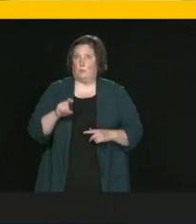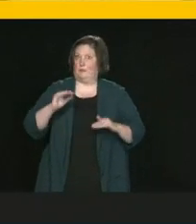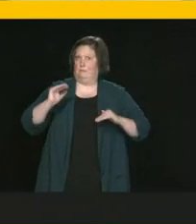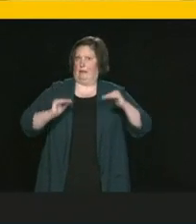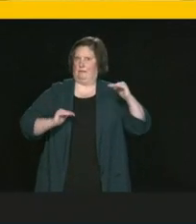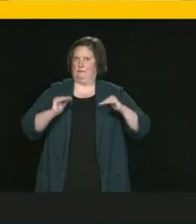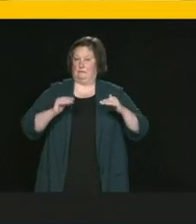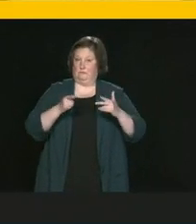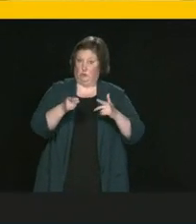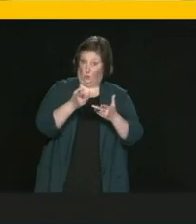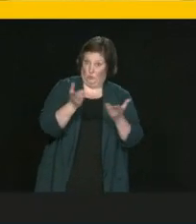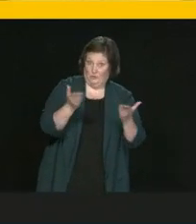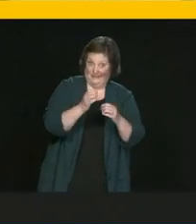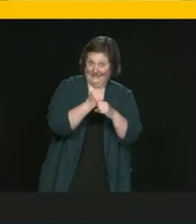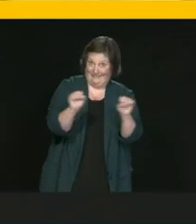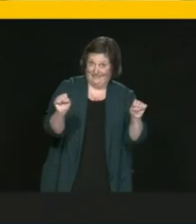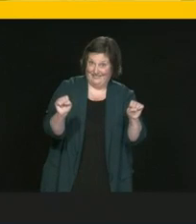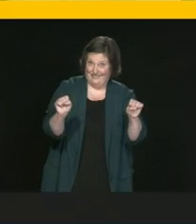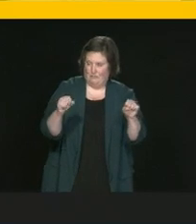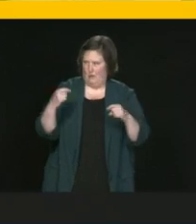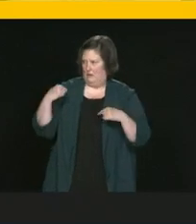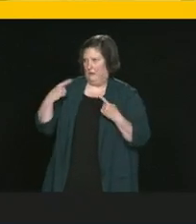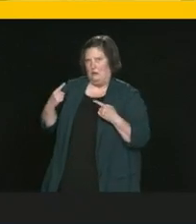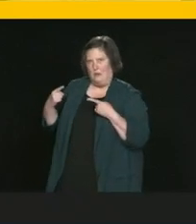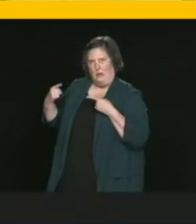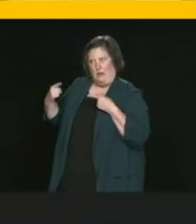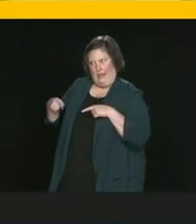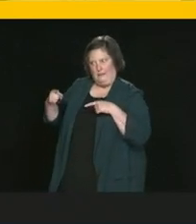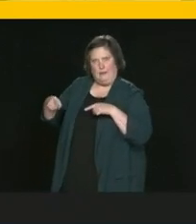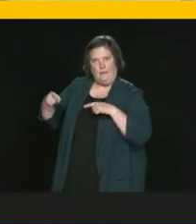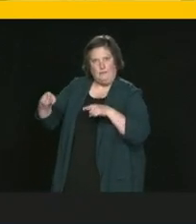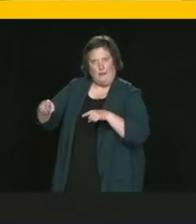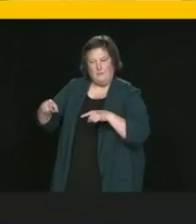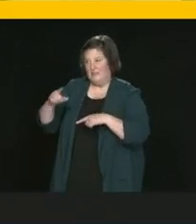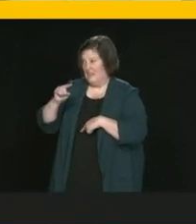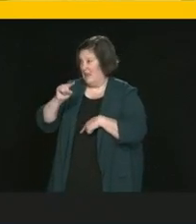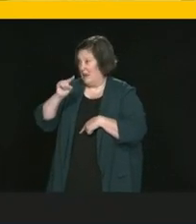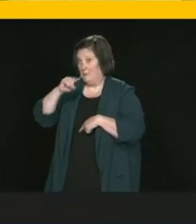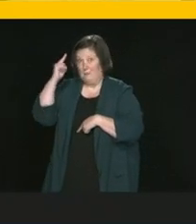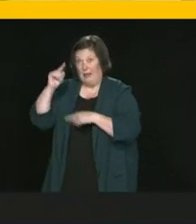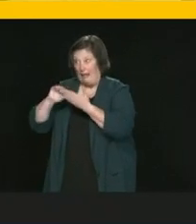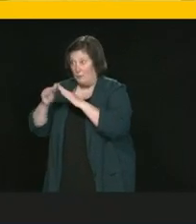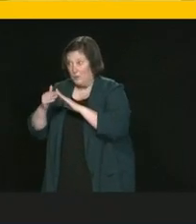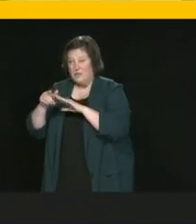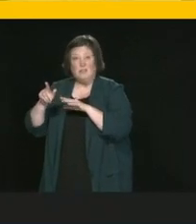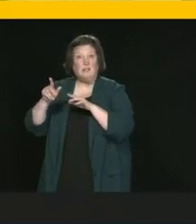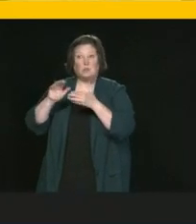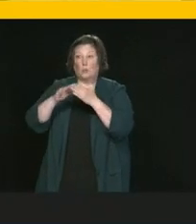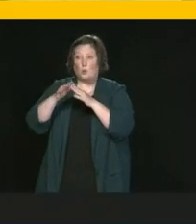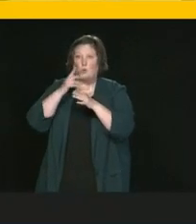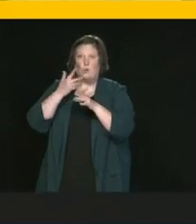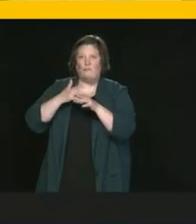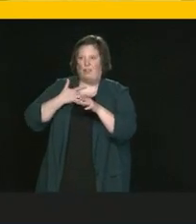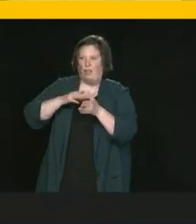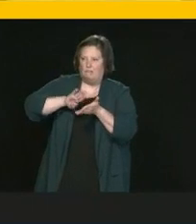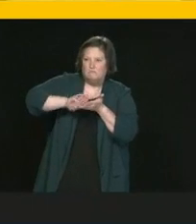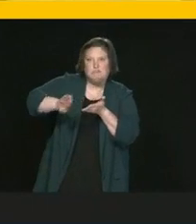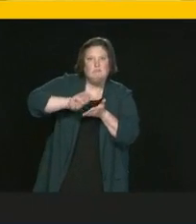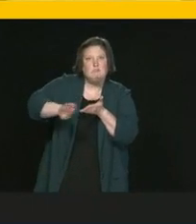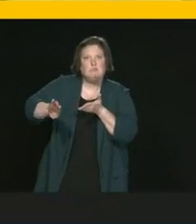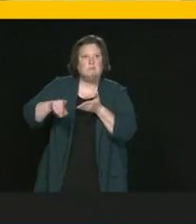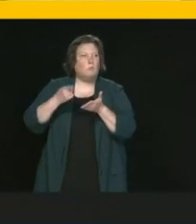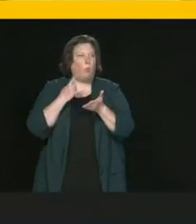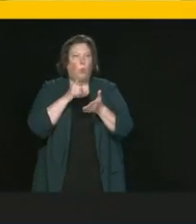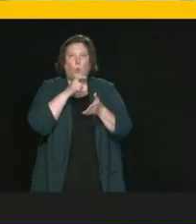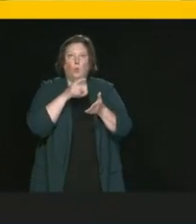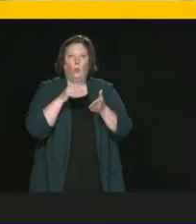these past weeks and what we've heard from from Black, racialized and Indigenous Canadians very clearly, not just over the past